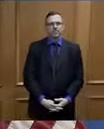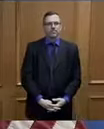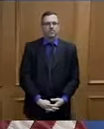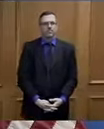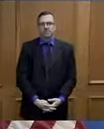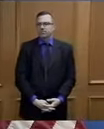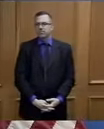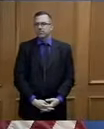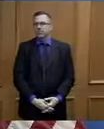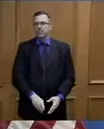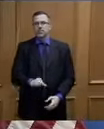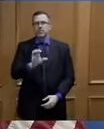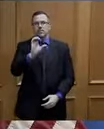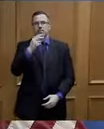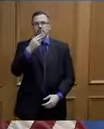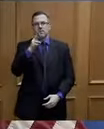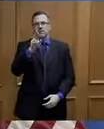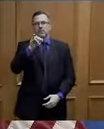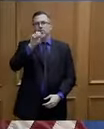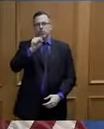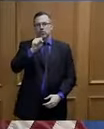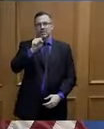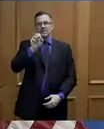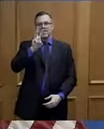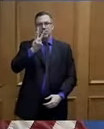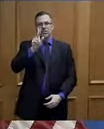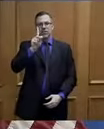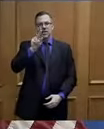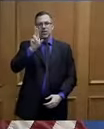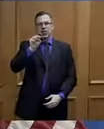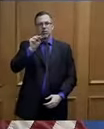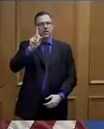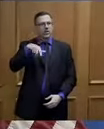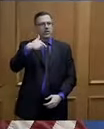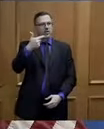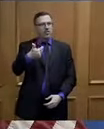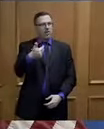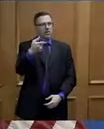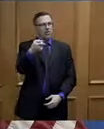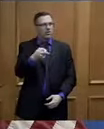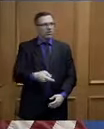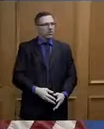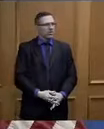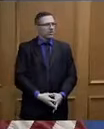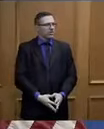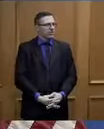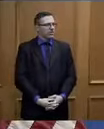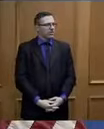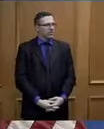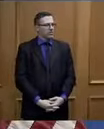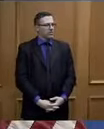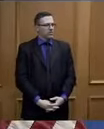And then Chris Bungard from WKRN will go back to you for the last question.